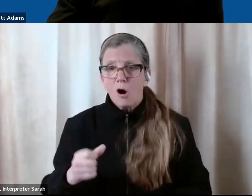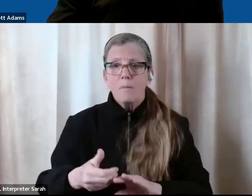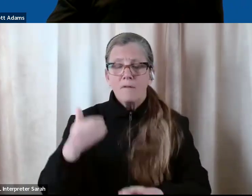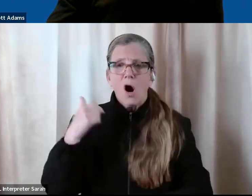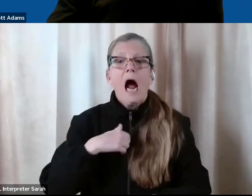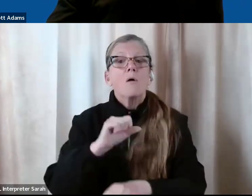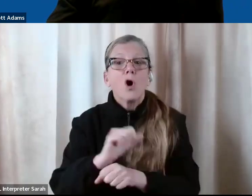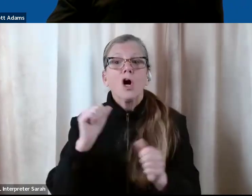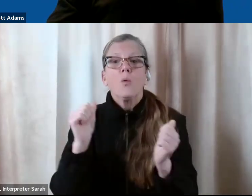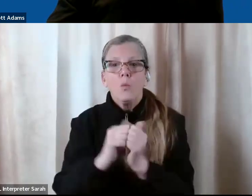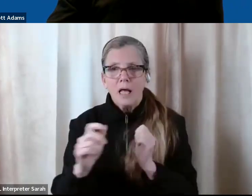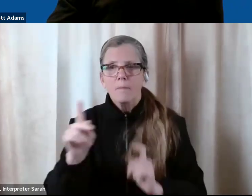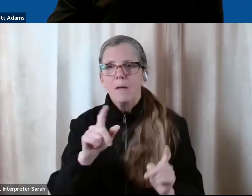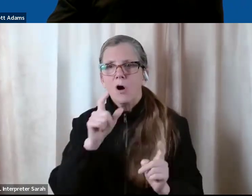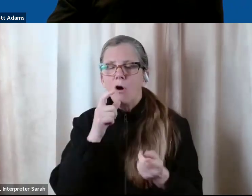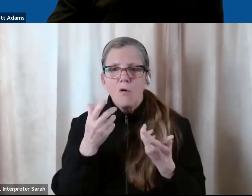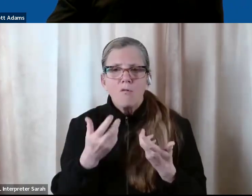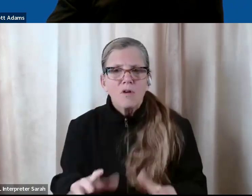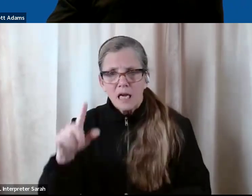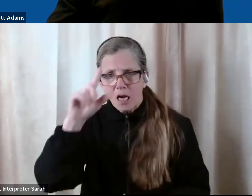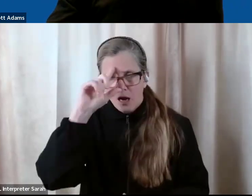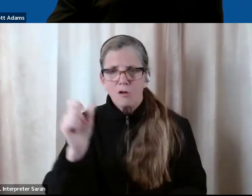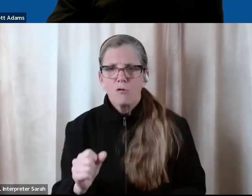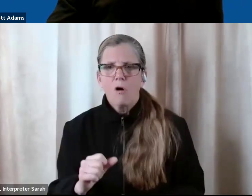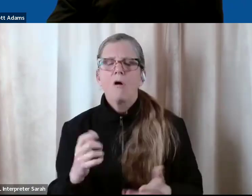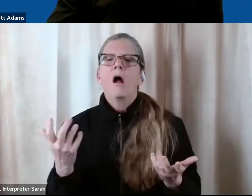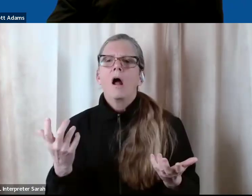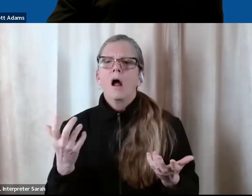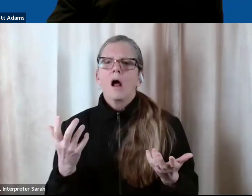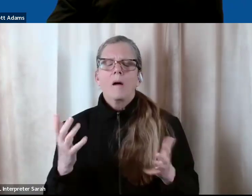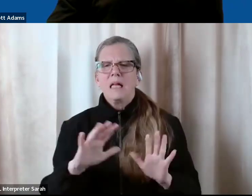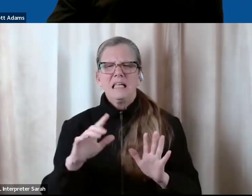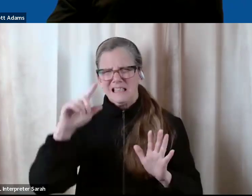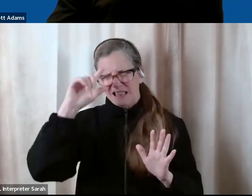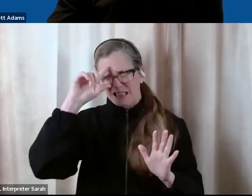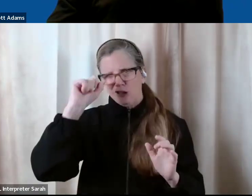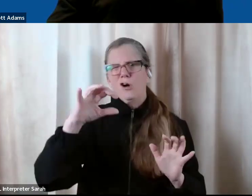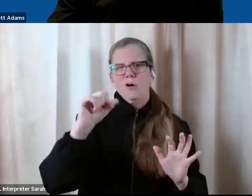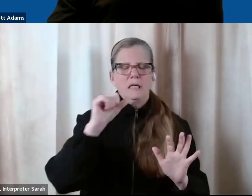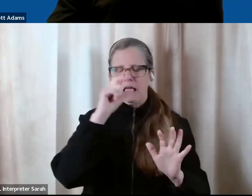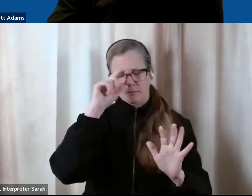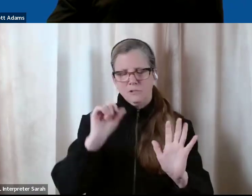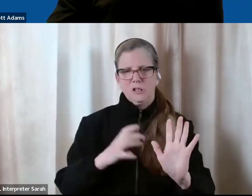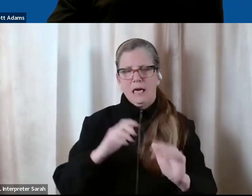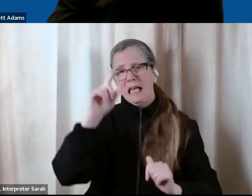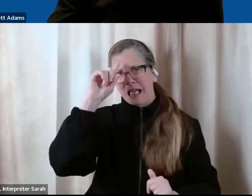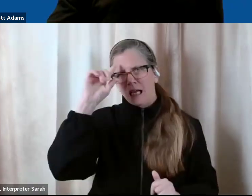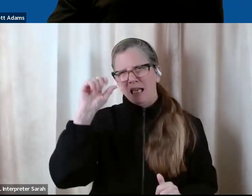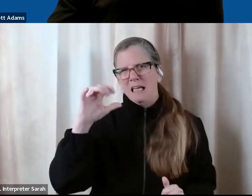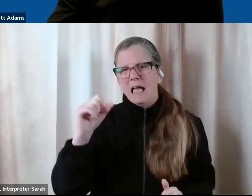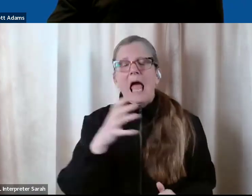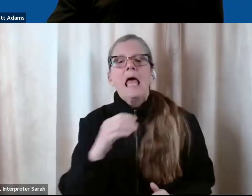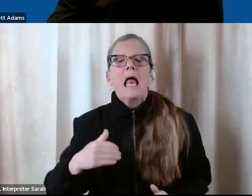survivors. My nonprofit works with stroke survivors. Also, I have a son who's seriously mentally ill. I do work with that